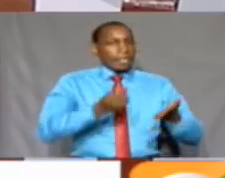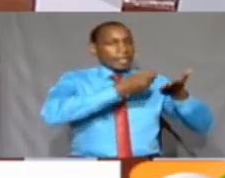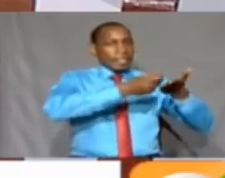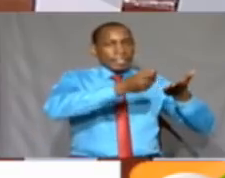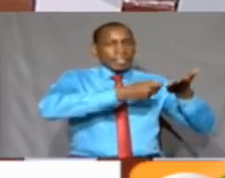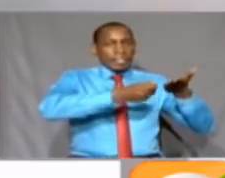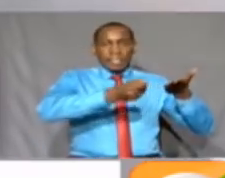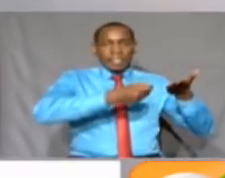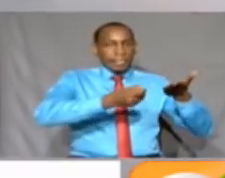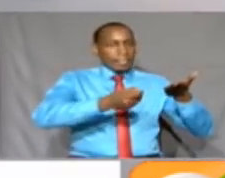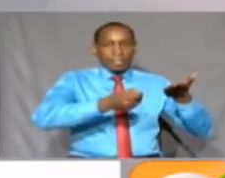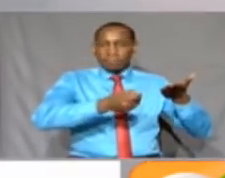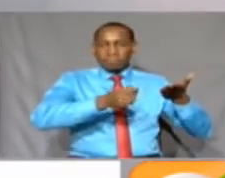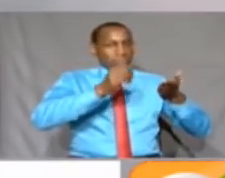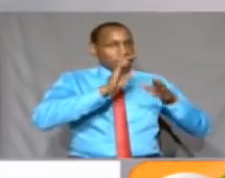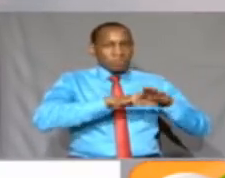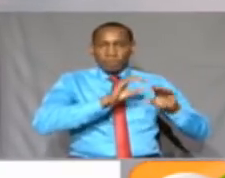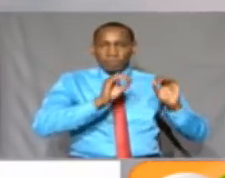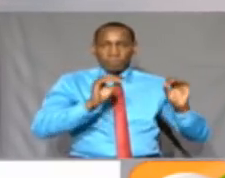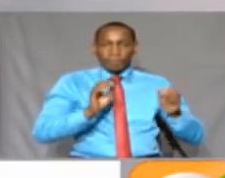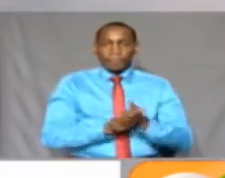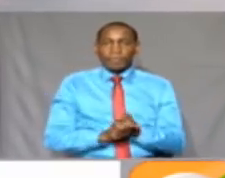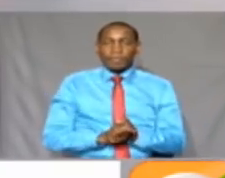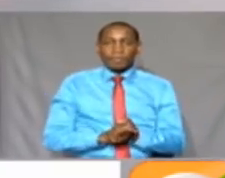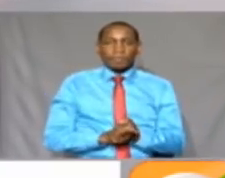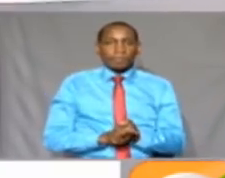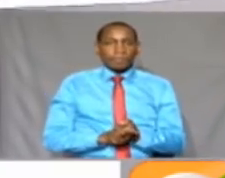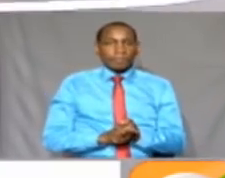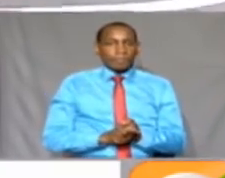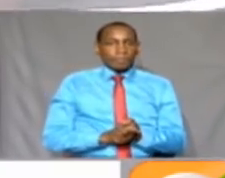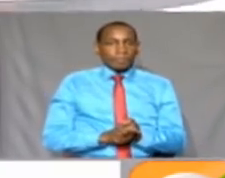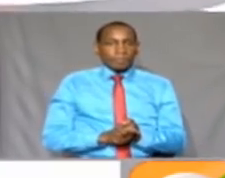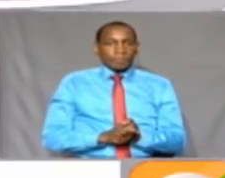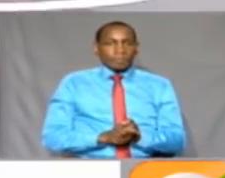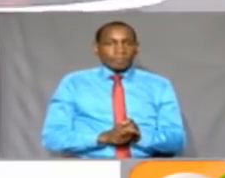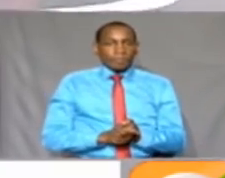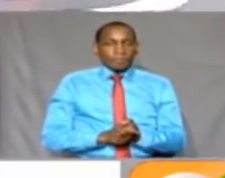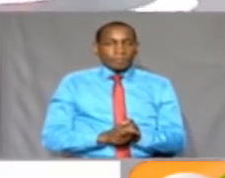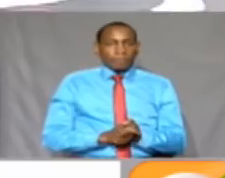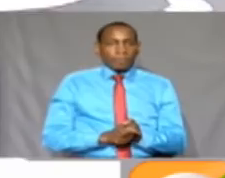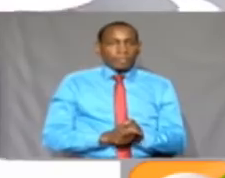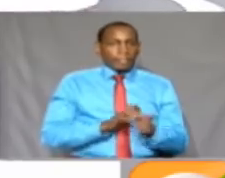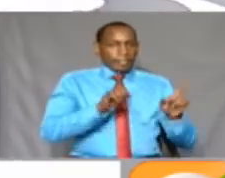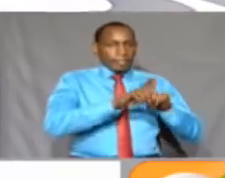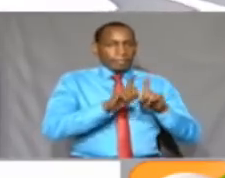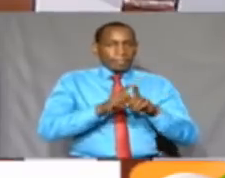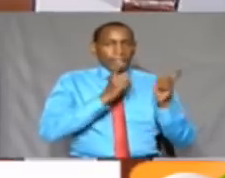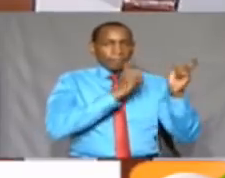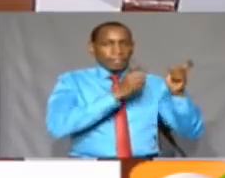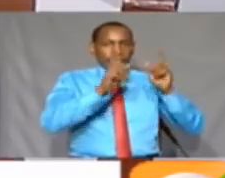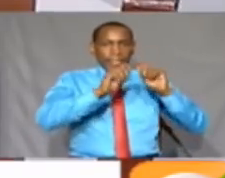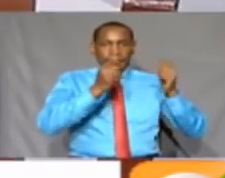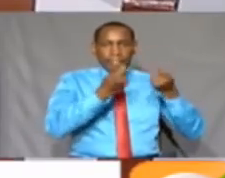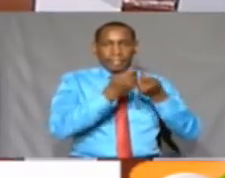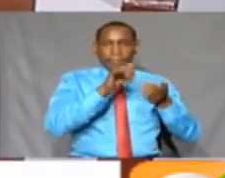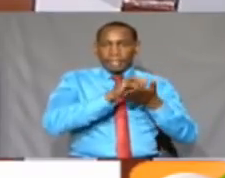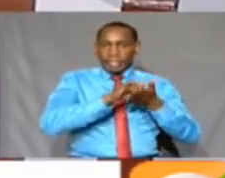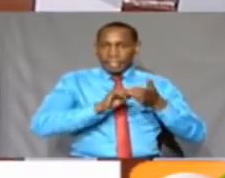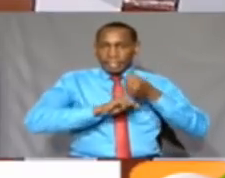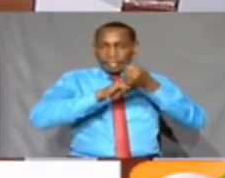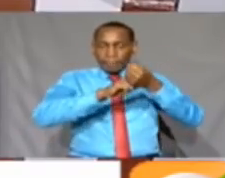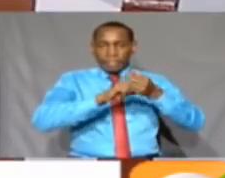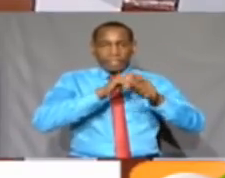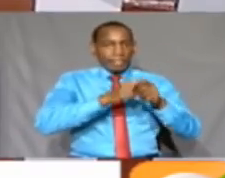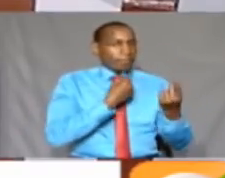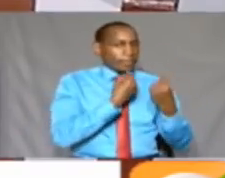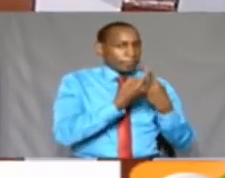It's actually poorly drafted. Yeah. Which we want to take a break. Even the Tanga Tanga teams that were supporting it. Yes. When I was